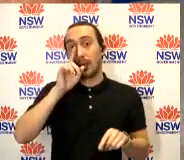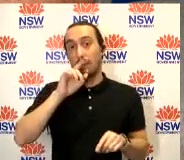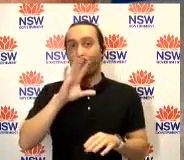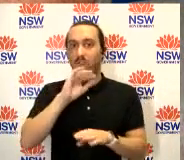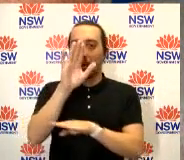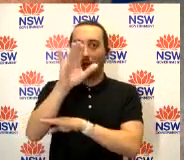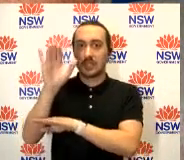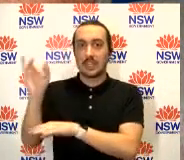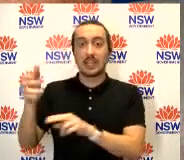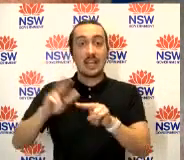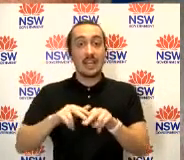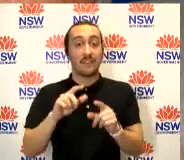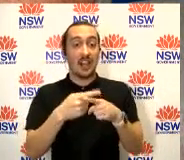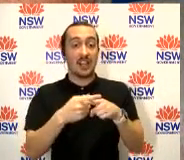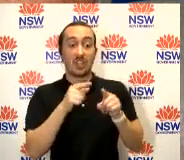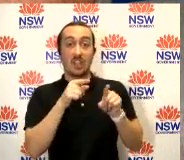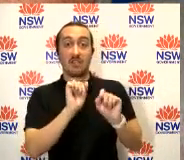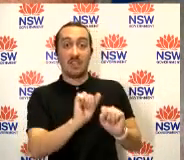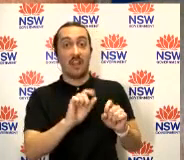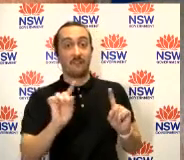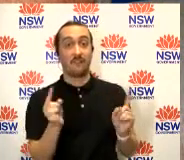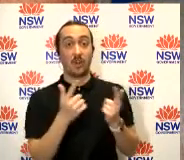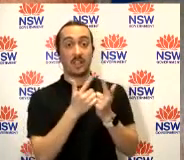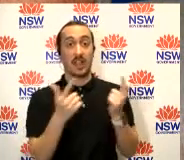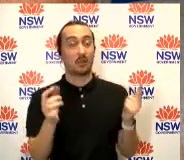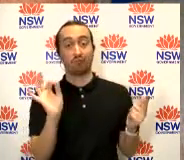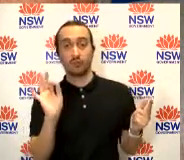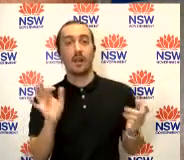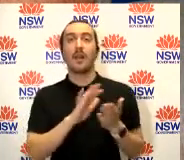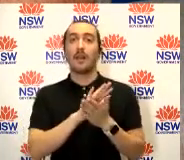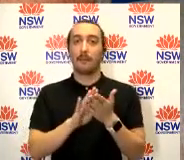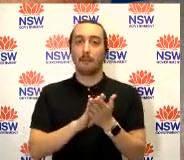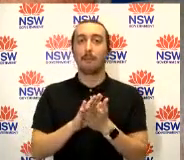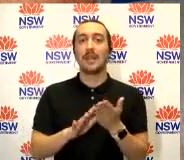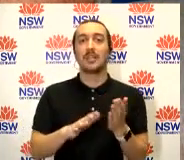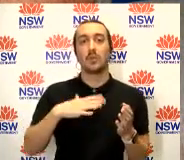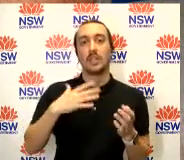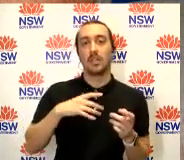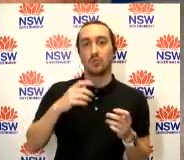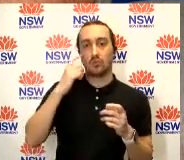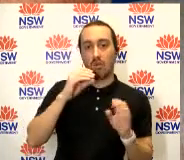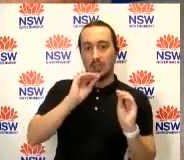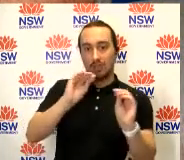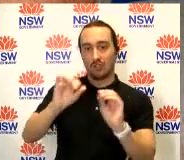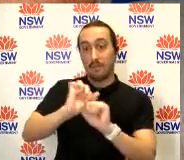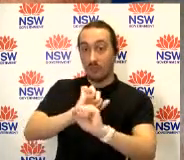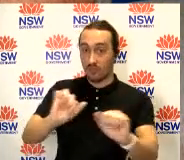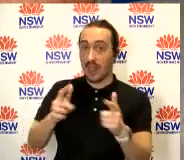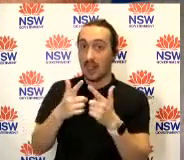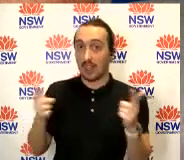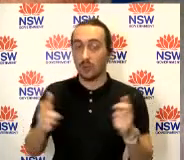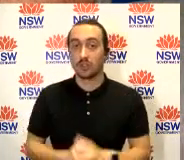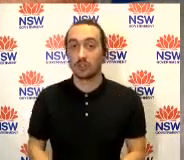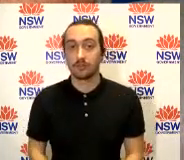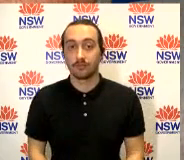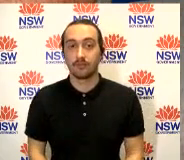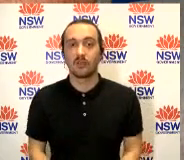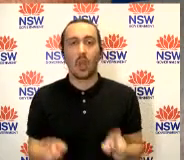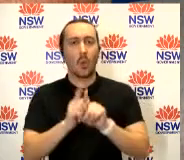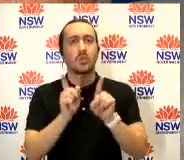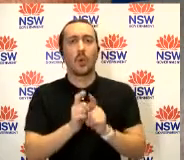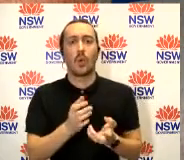because they're vulnerable workers as well as young workers who, by and